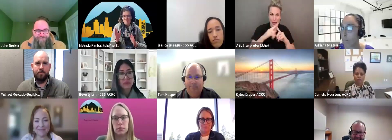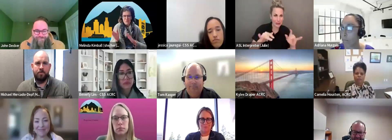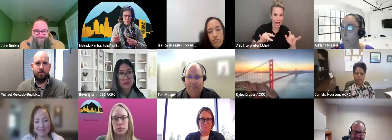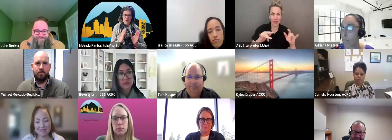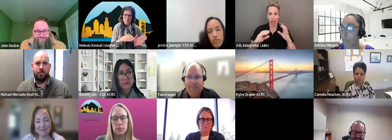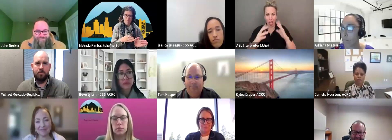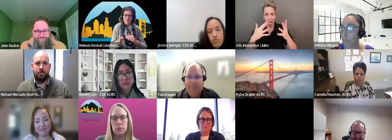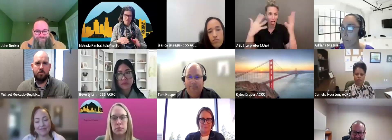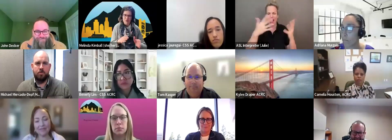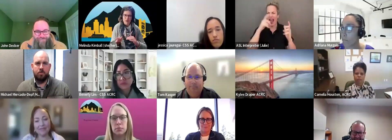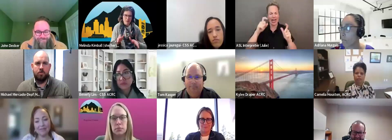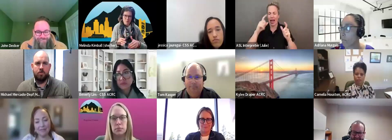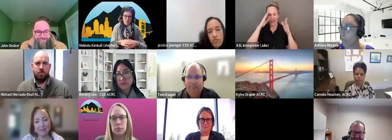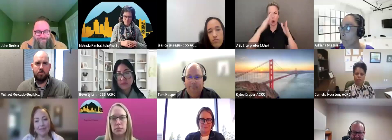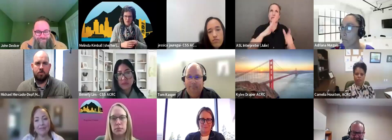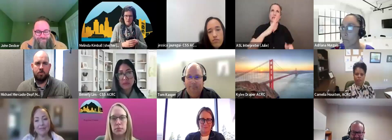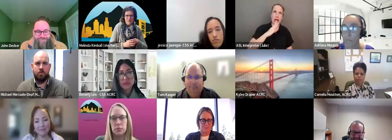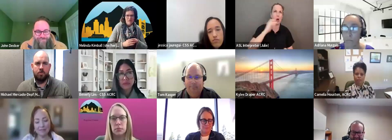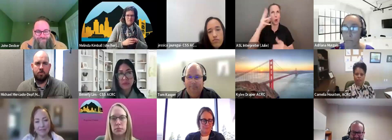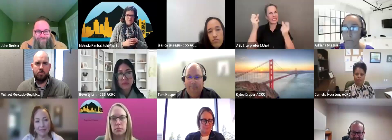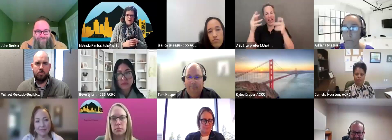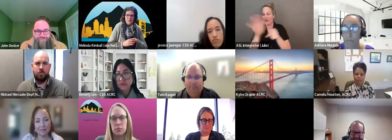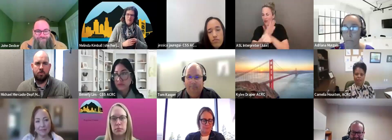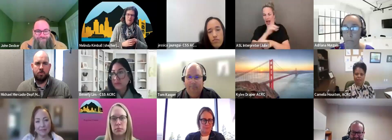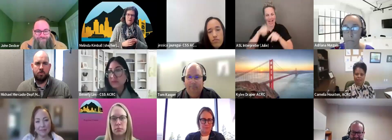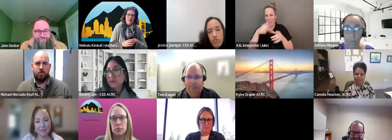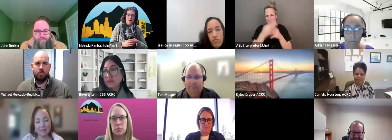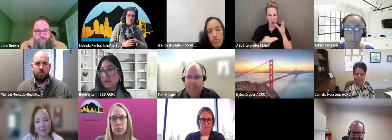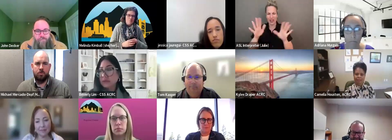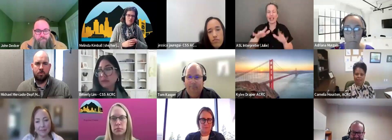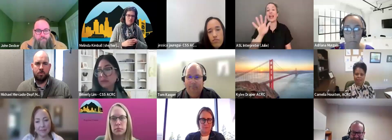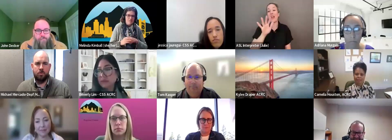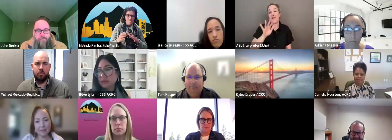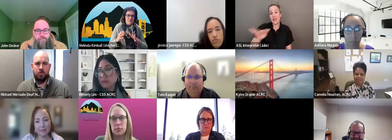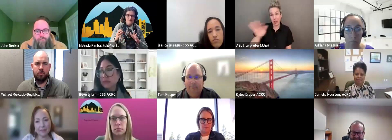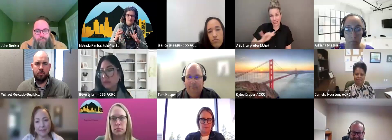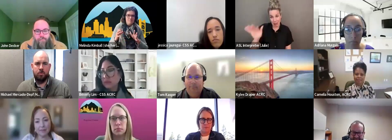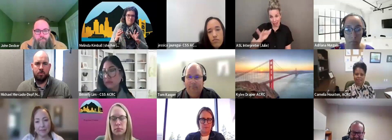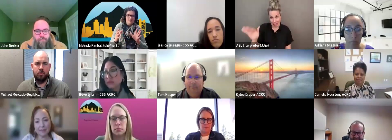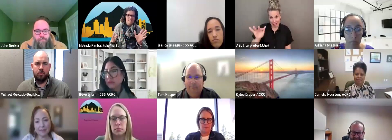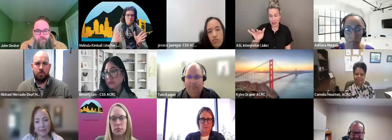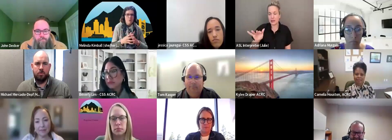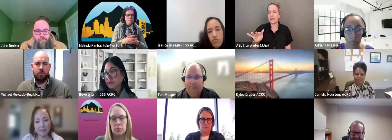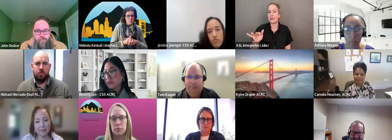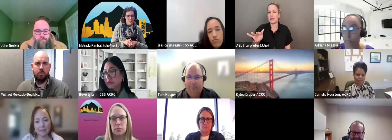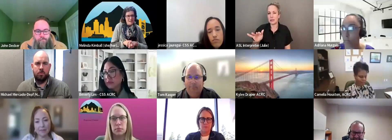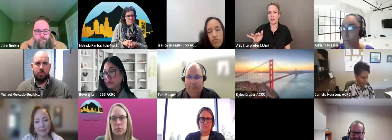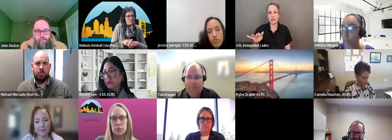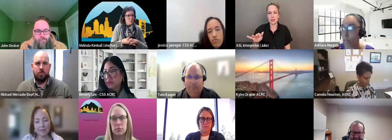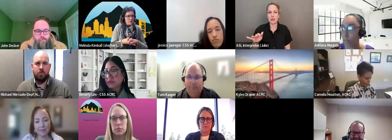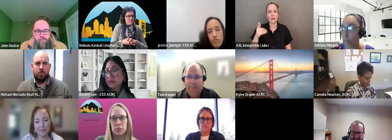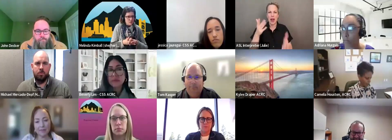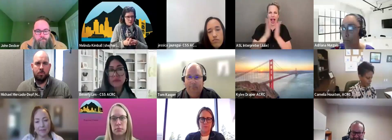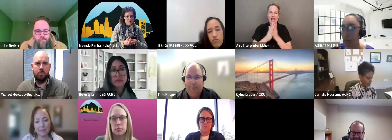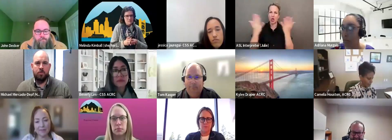And I have to focus on one or the other. I can't do both. Fingerspelling is, well, you might be asking